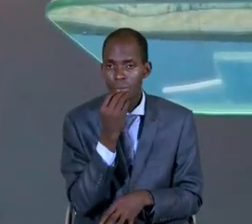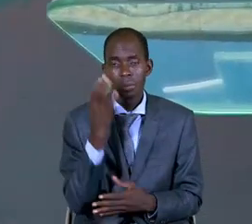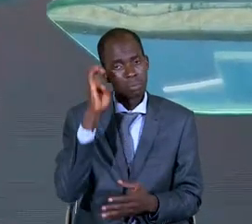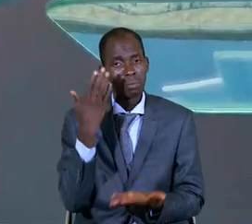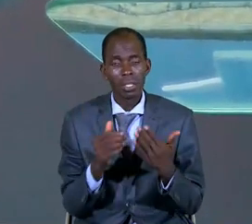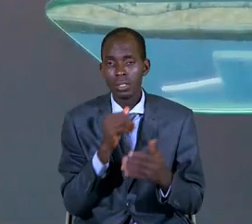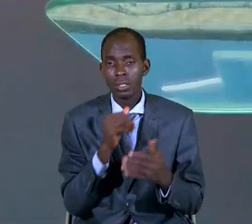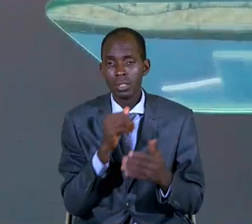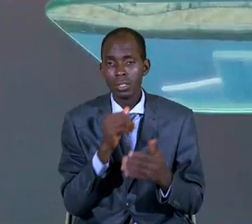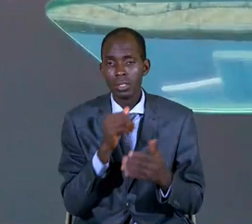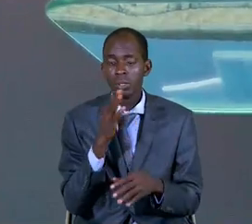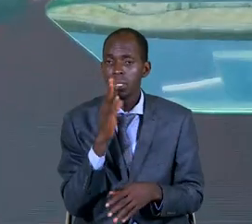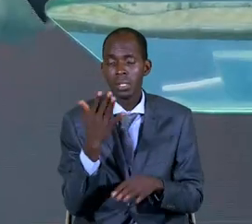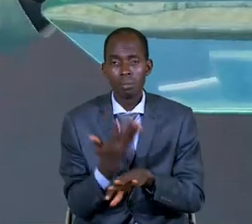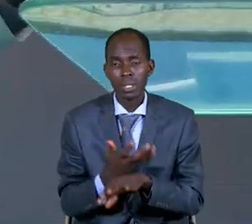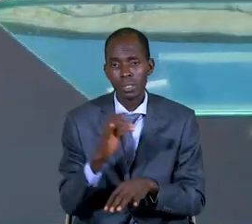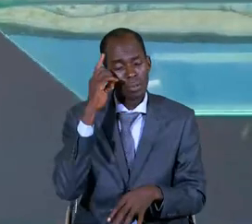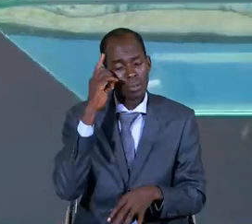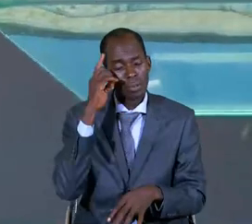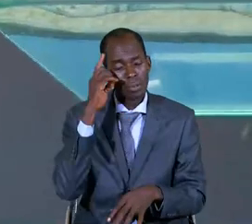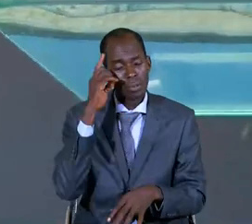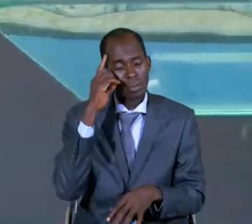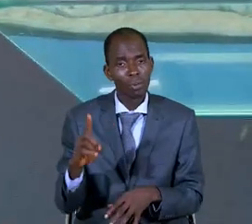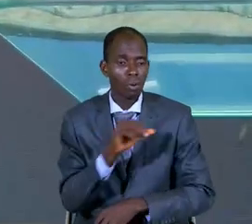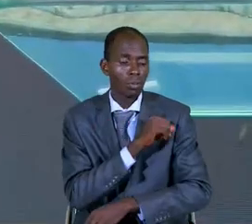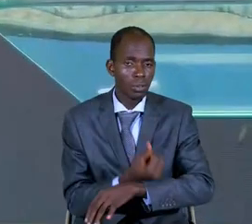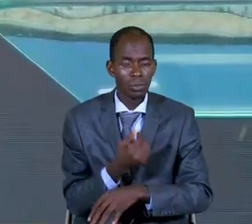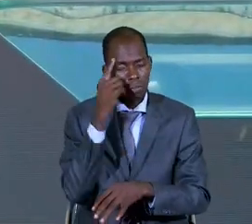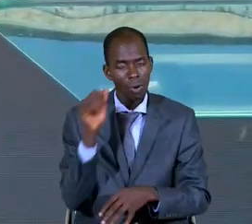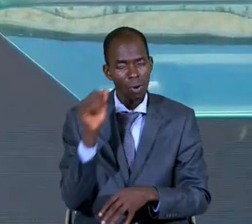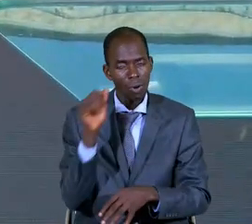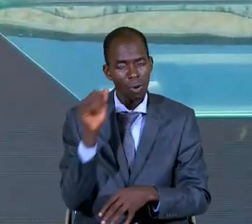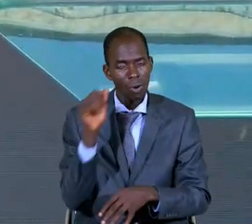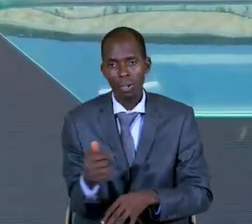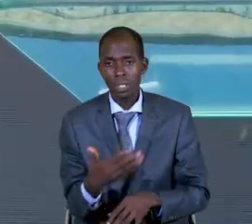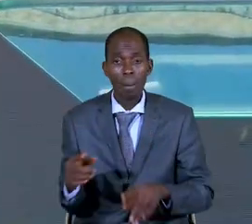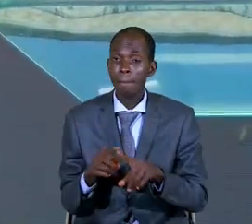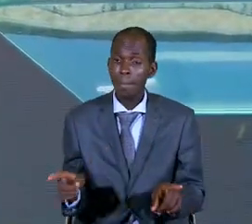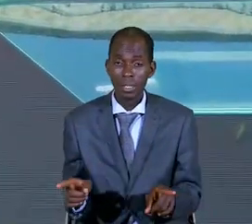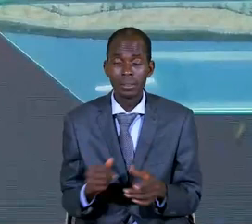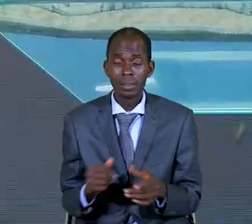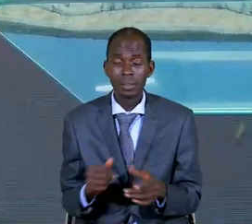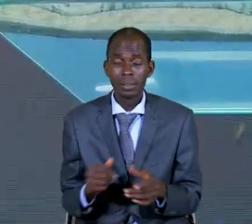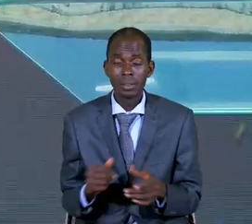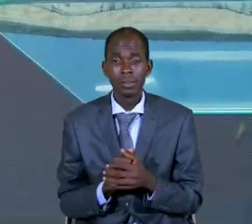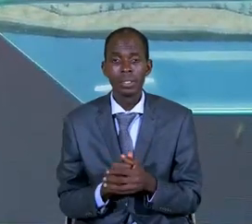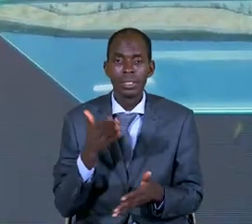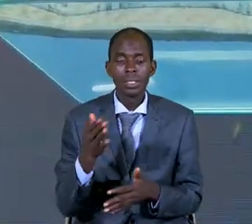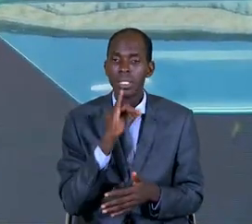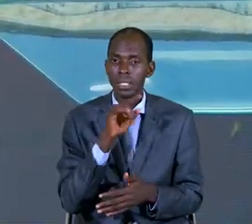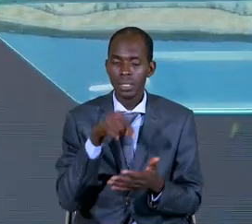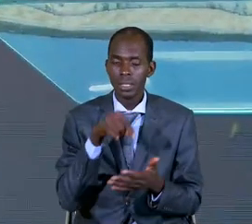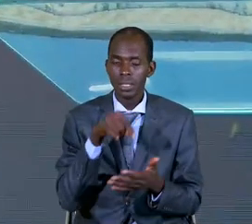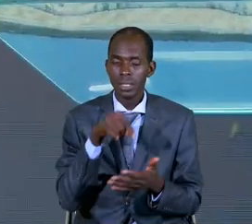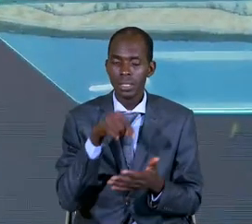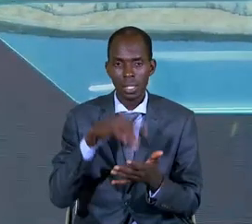He might not beg for authority. Eventually, there was this man.